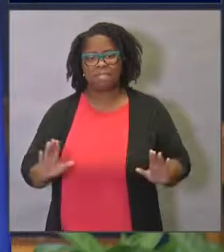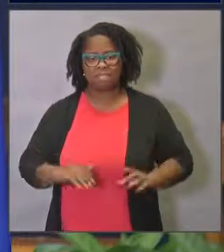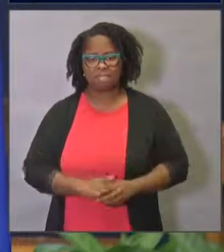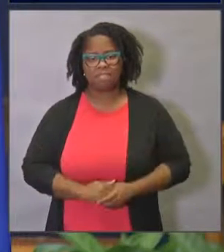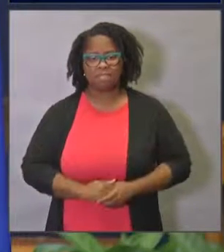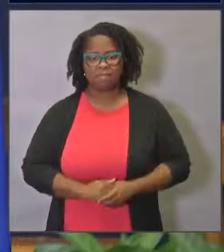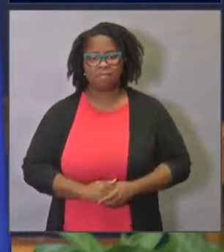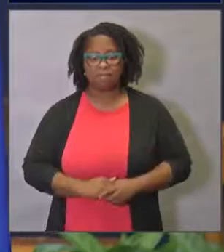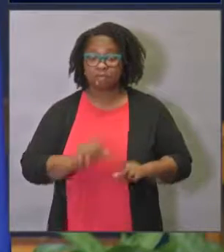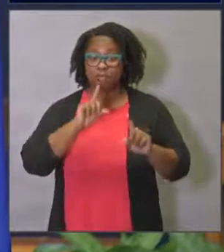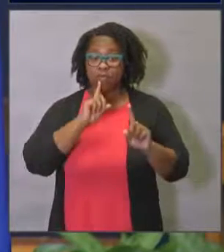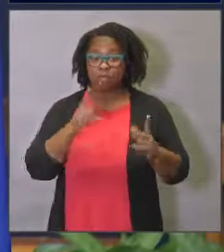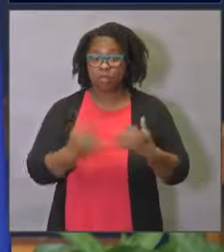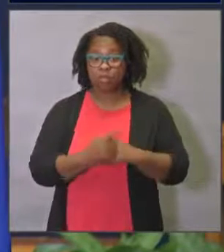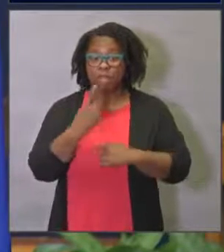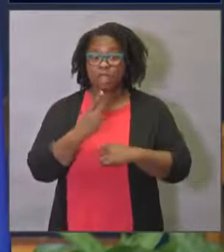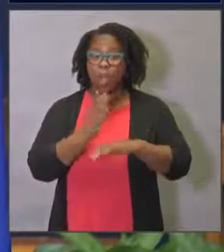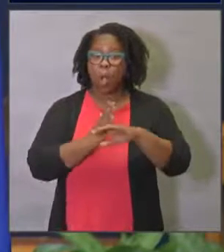over